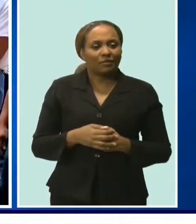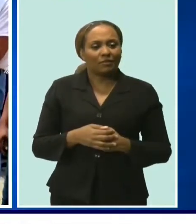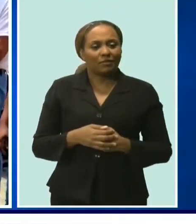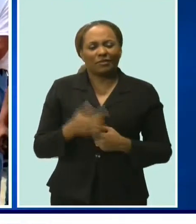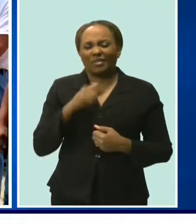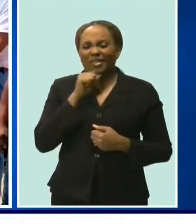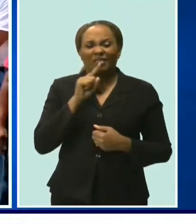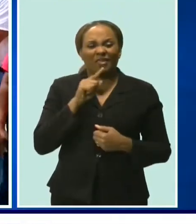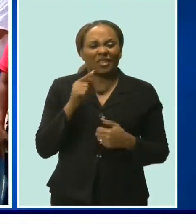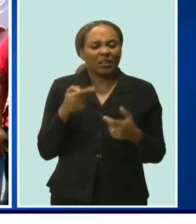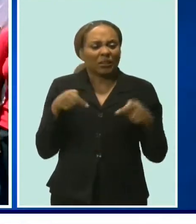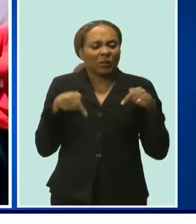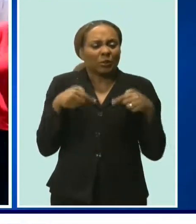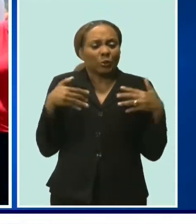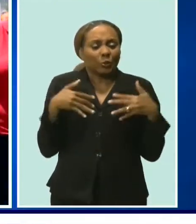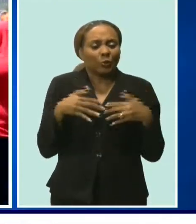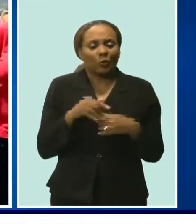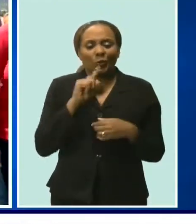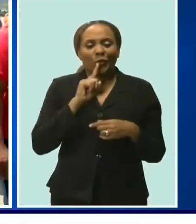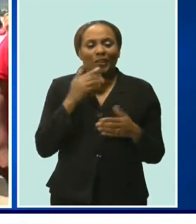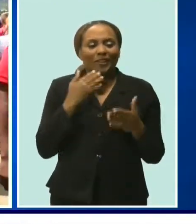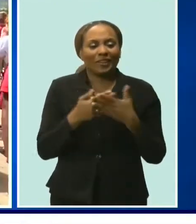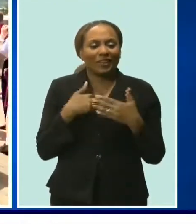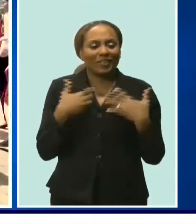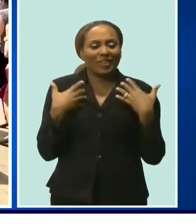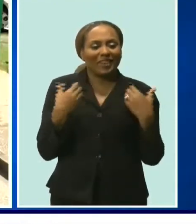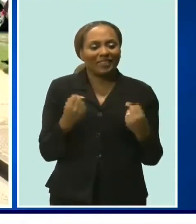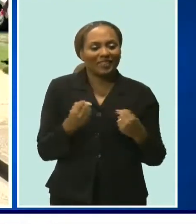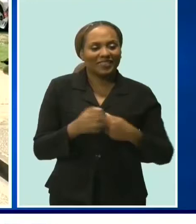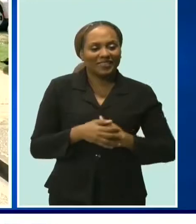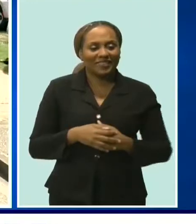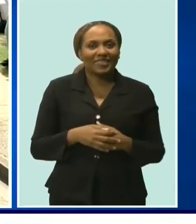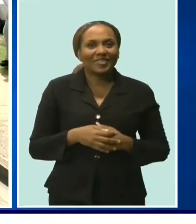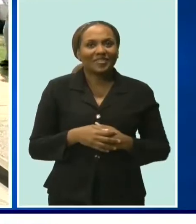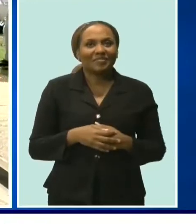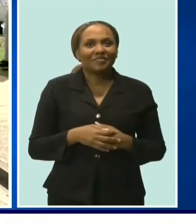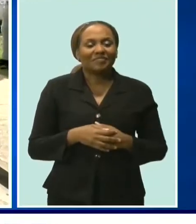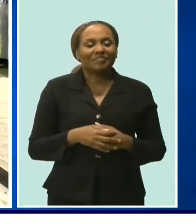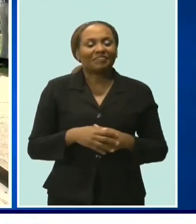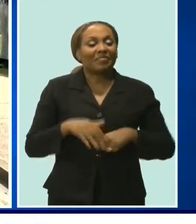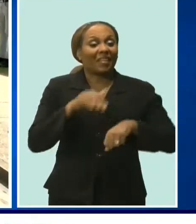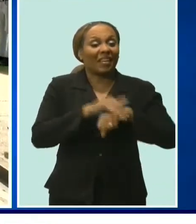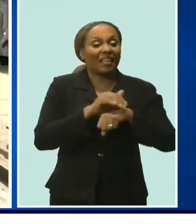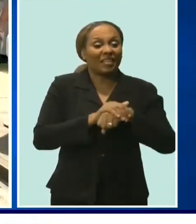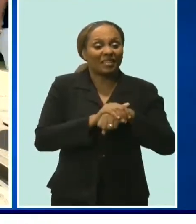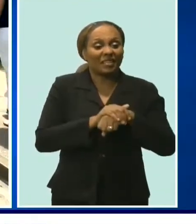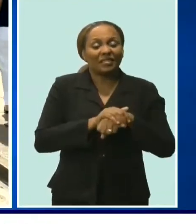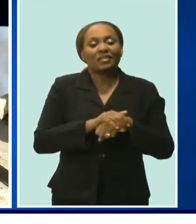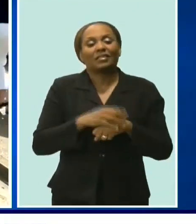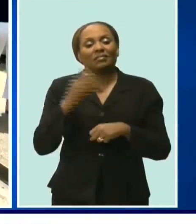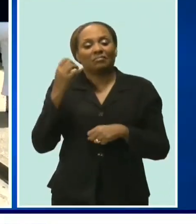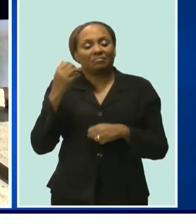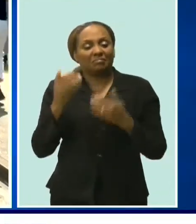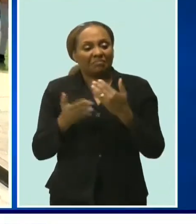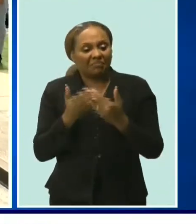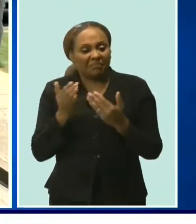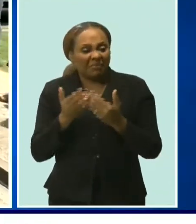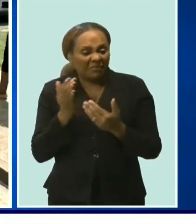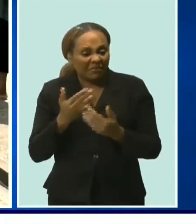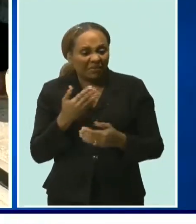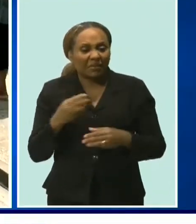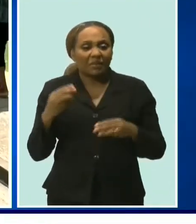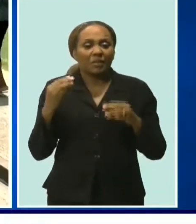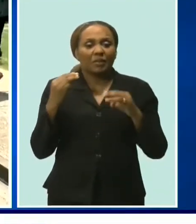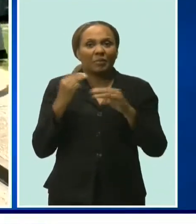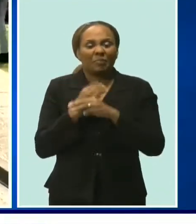really nervous. It was pretty good. I'm pretty confident. The comprehension and the English was easy, and the